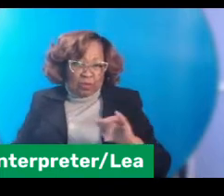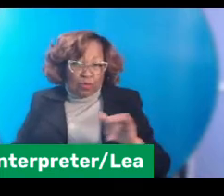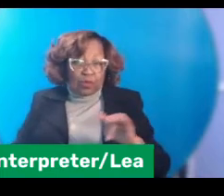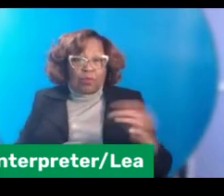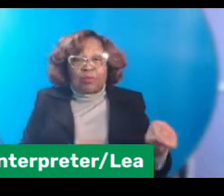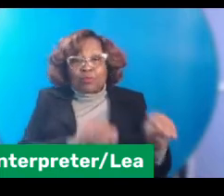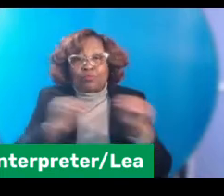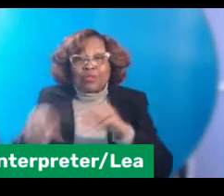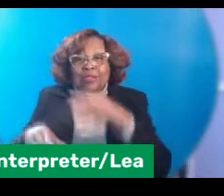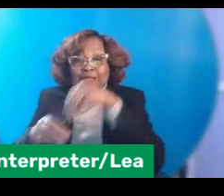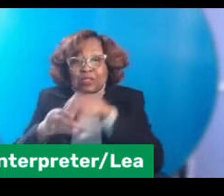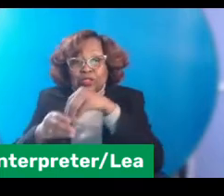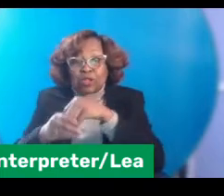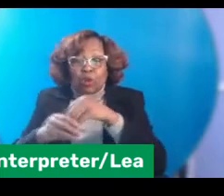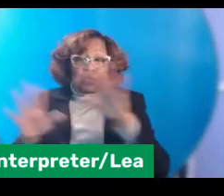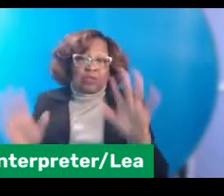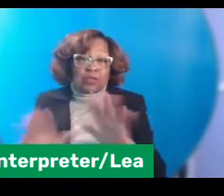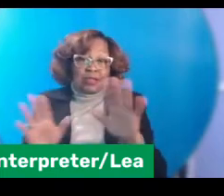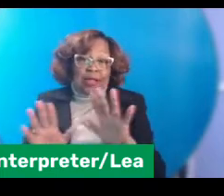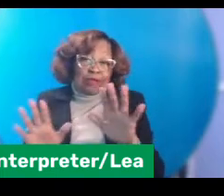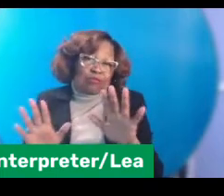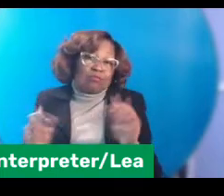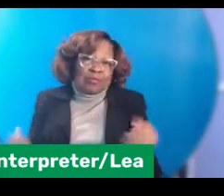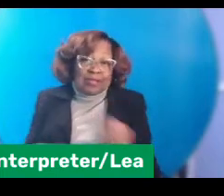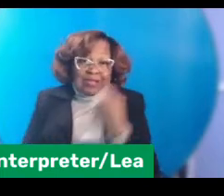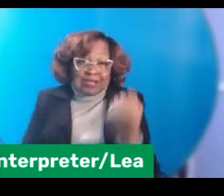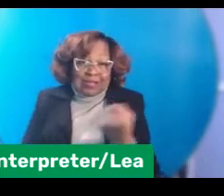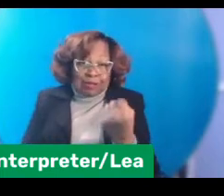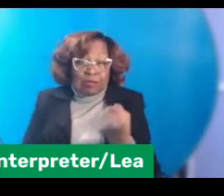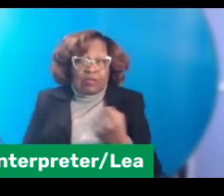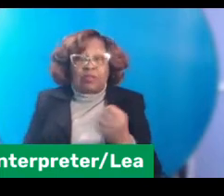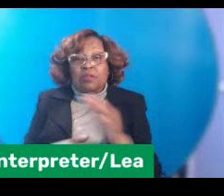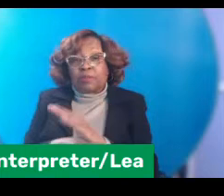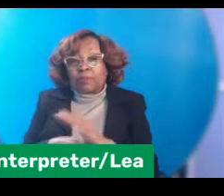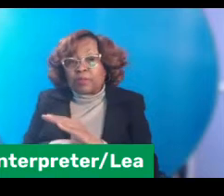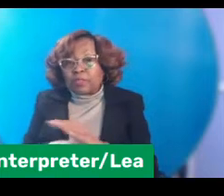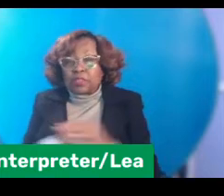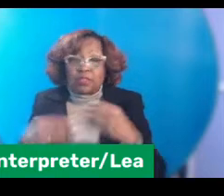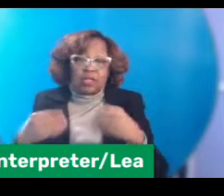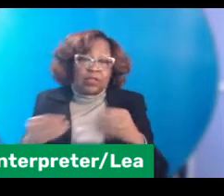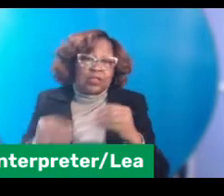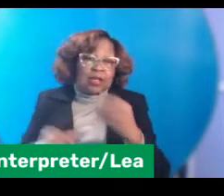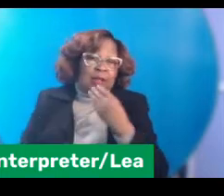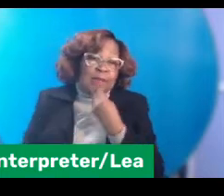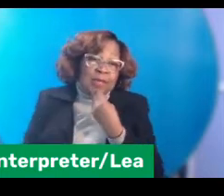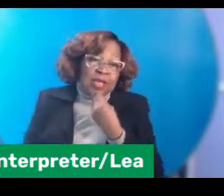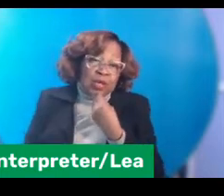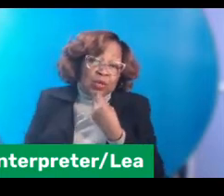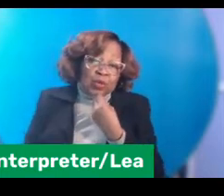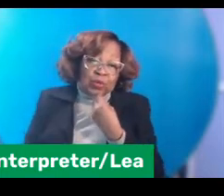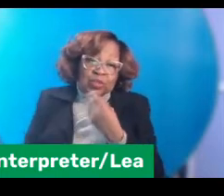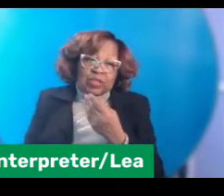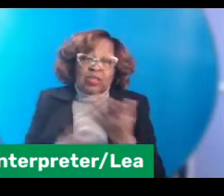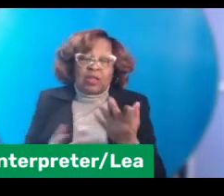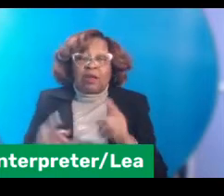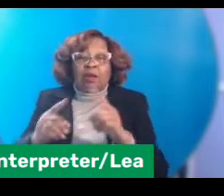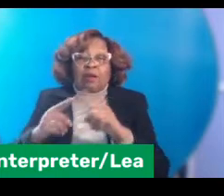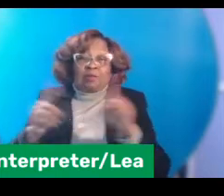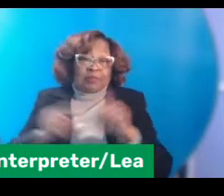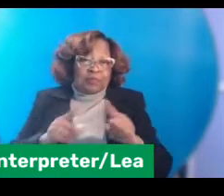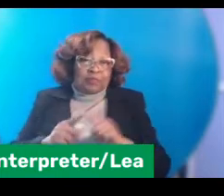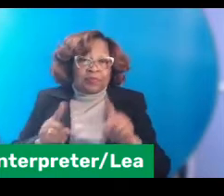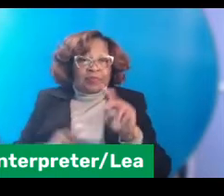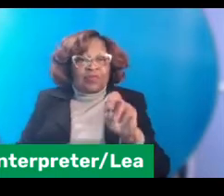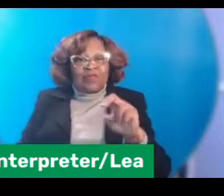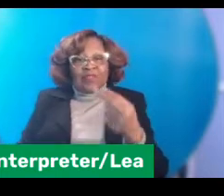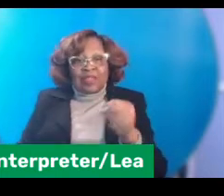on Saturdays and Sundays, there's entrepreneurs, they're selling meals, there are lots of different vegan treats